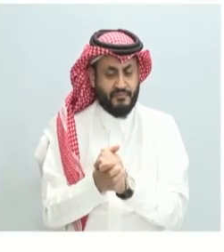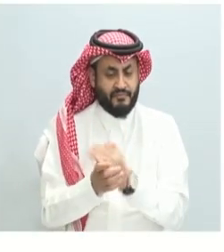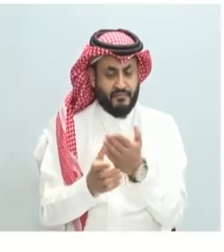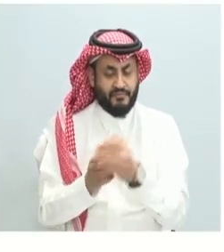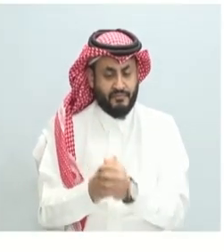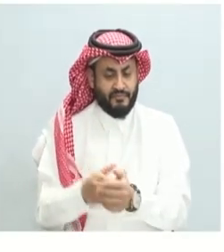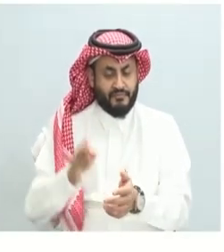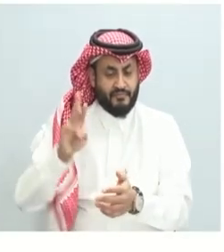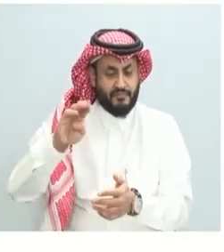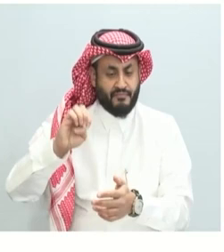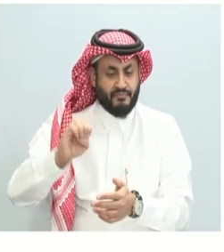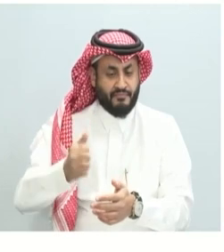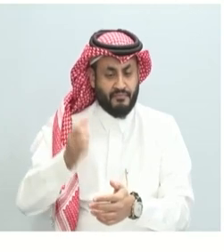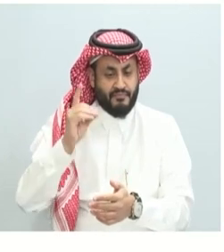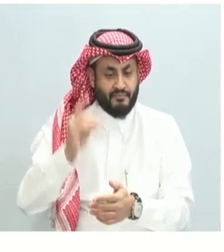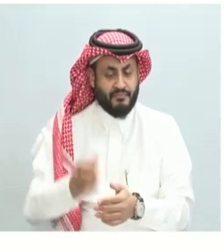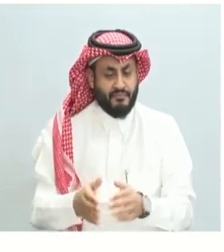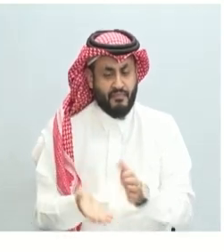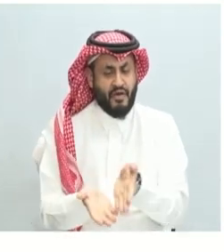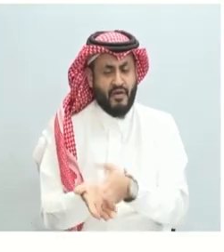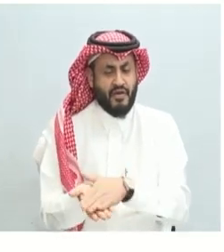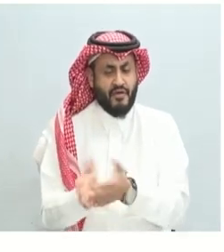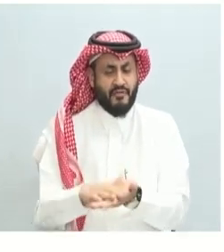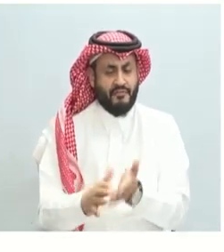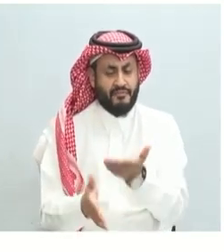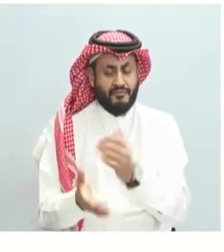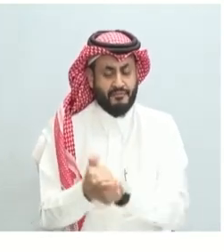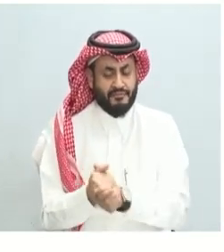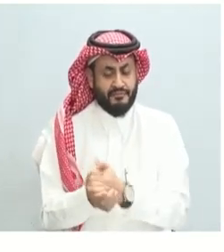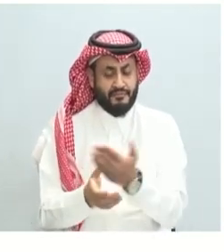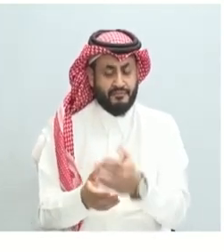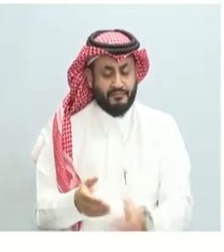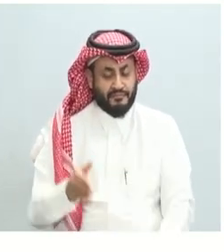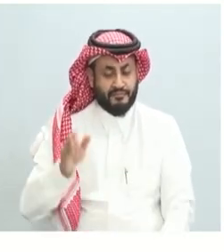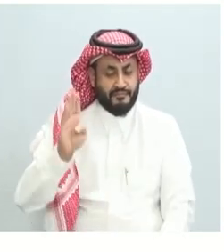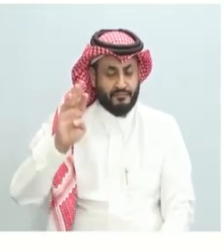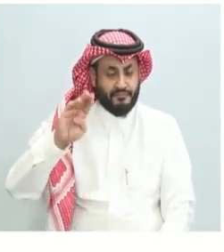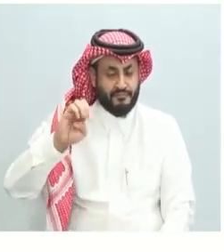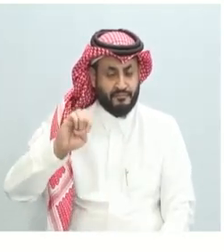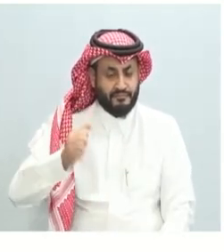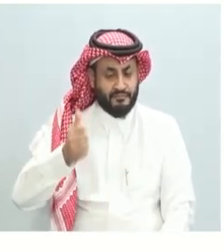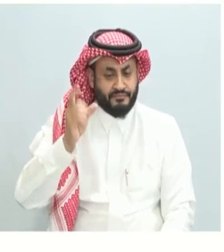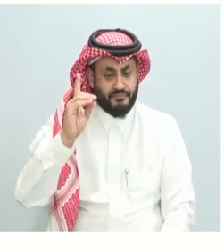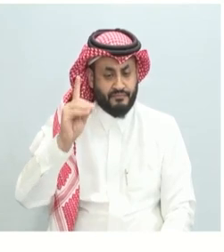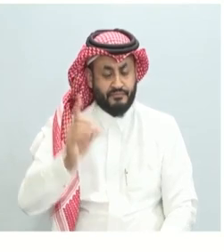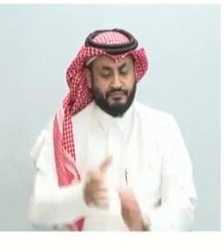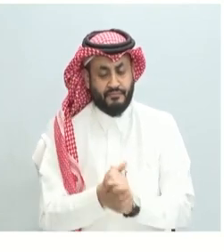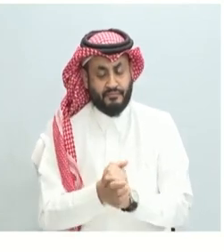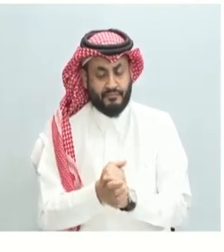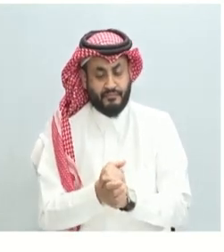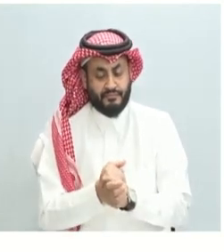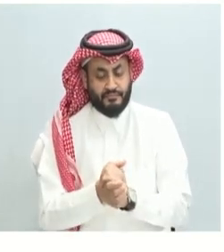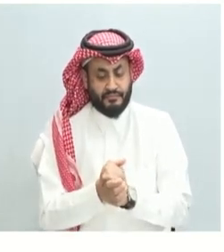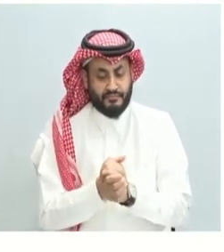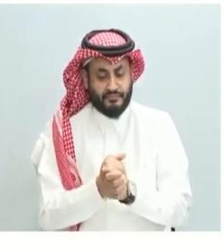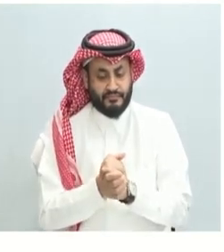sound. The first one we have head, and the second one is bread. Head,